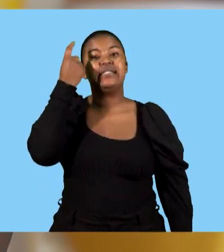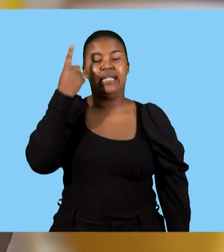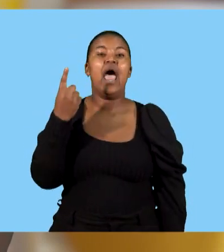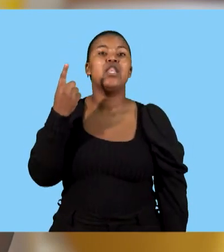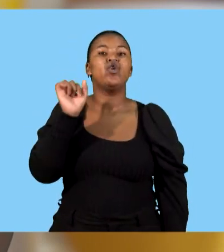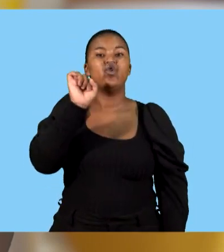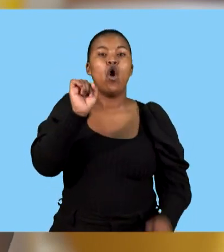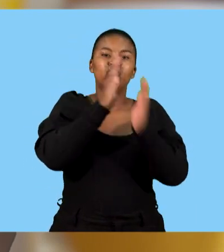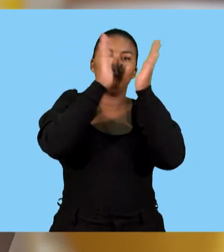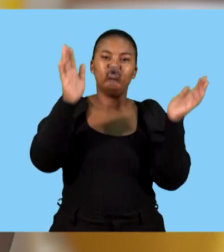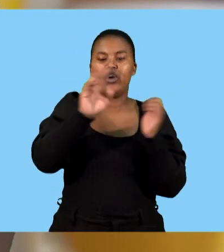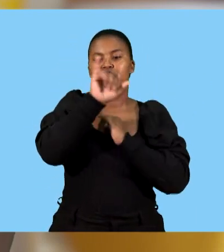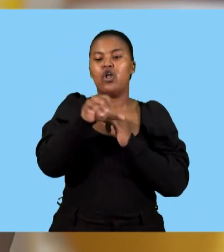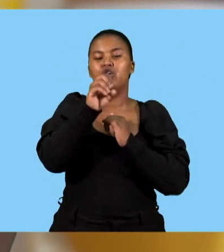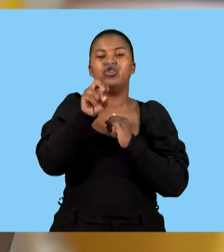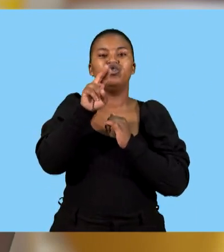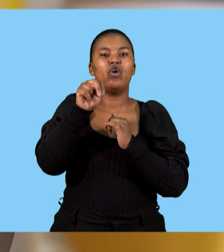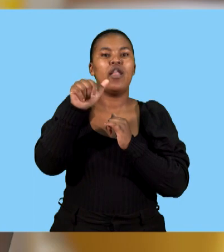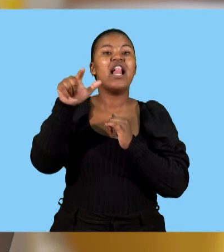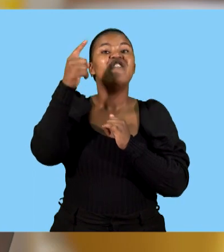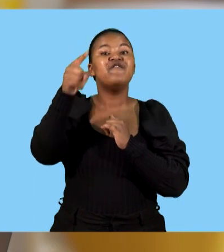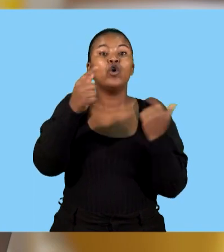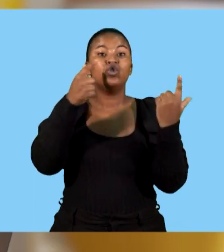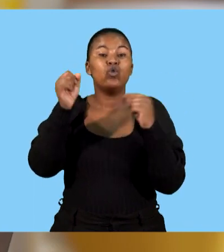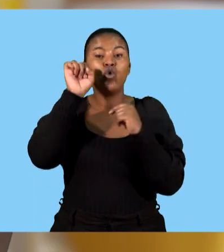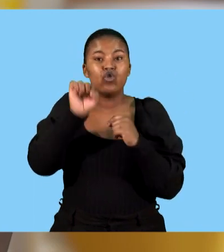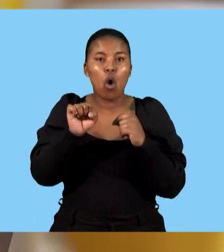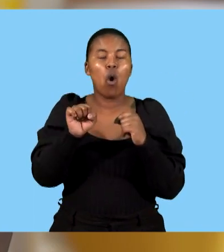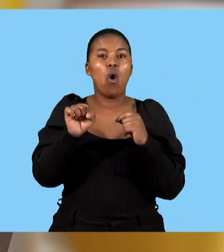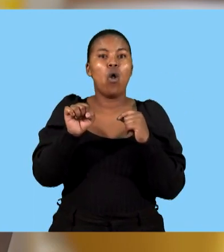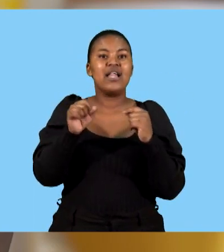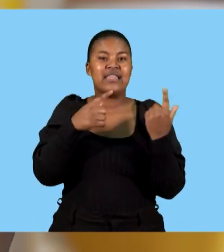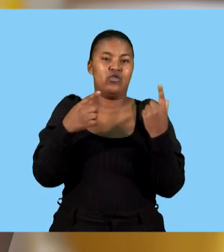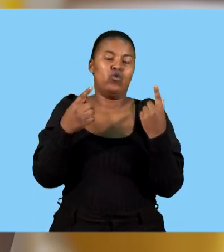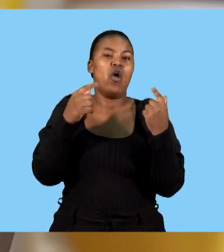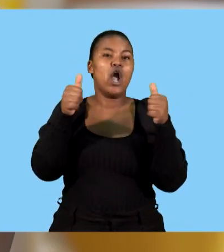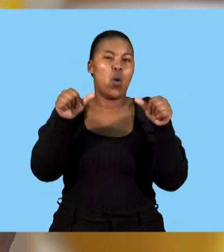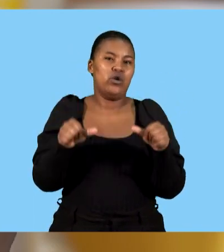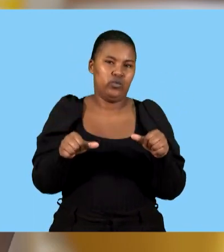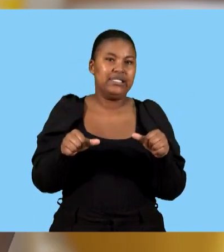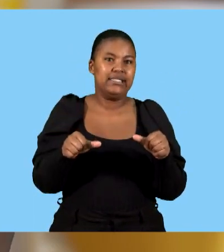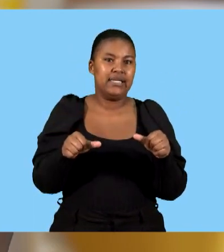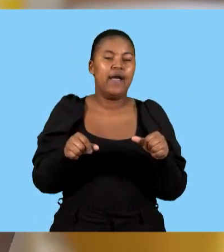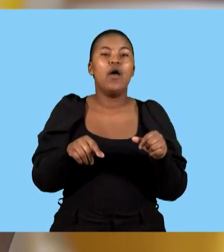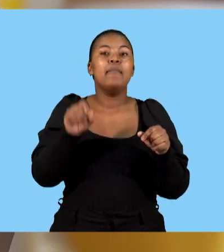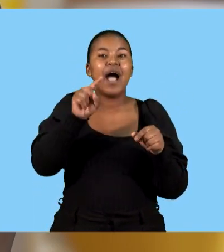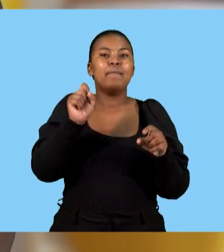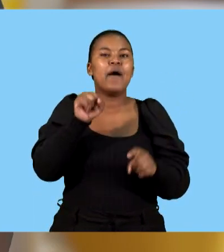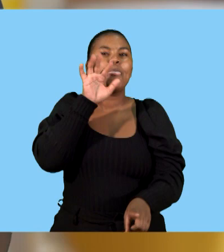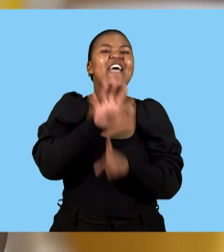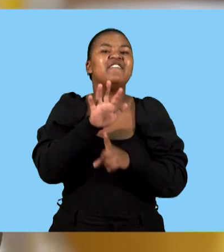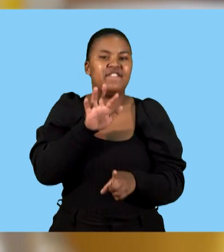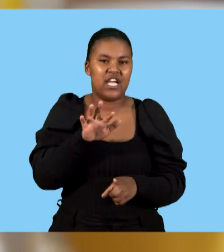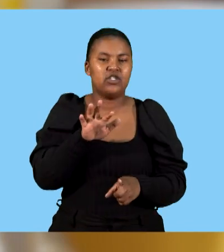do the accounting equation. The effect of the accrued expense, the effect of the accrued expense